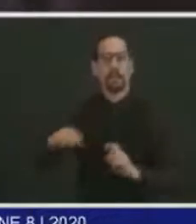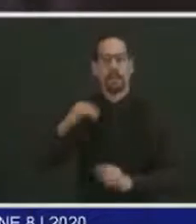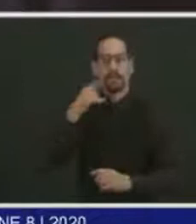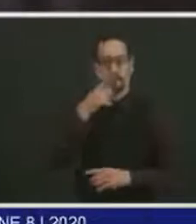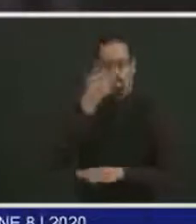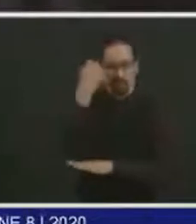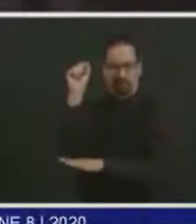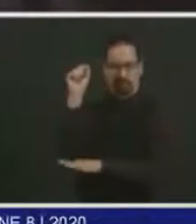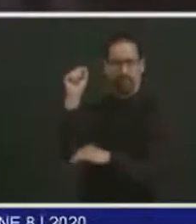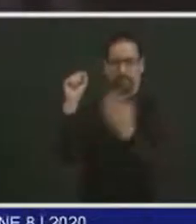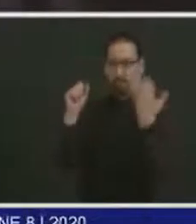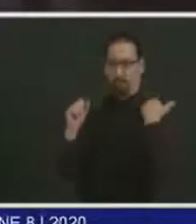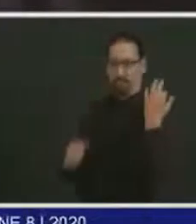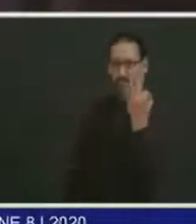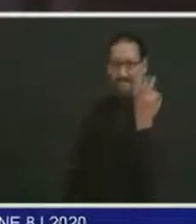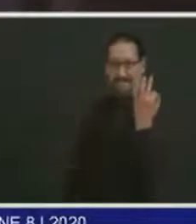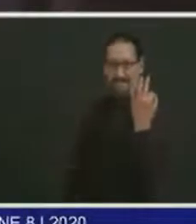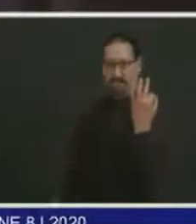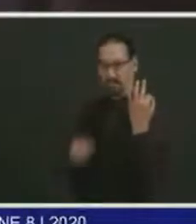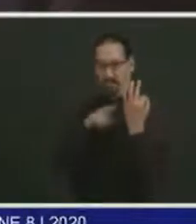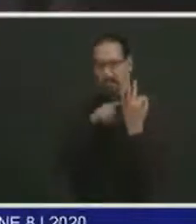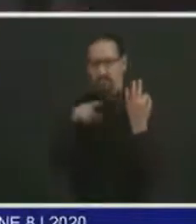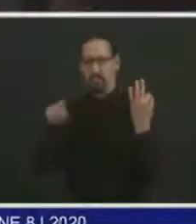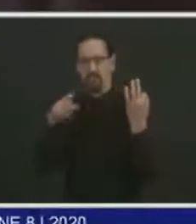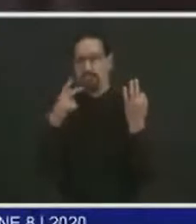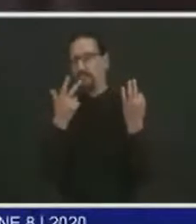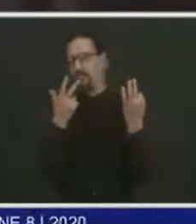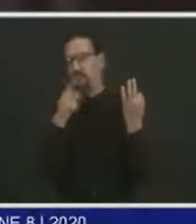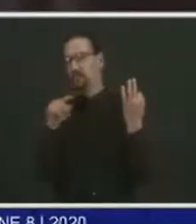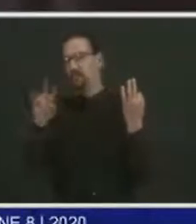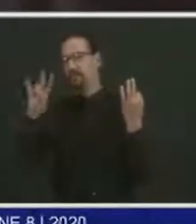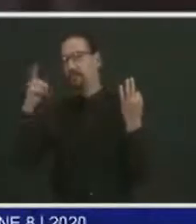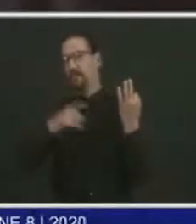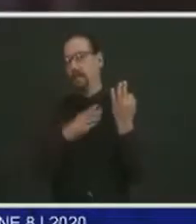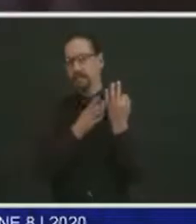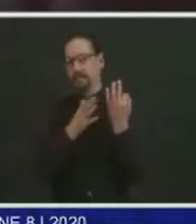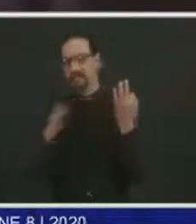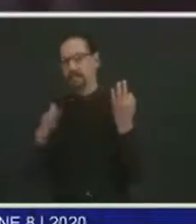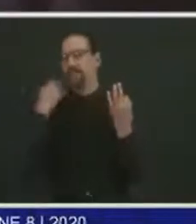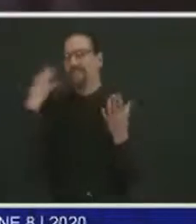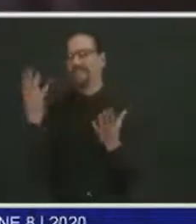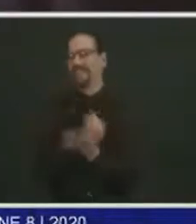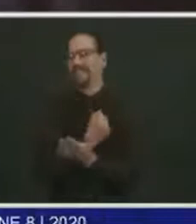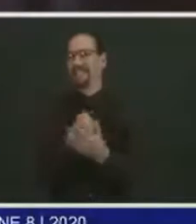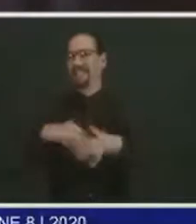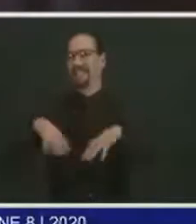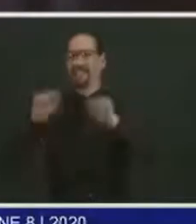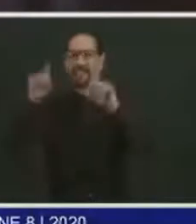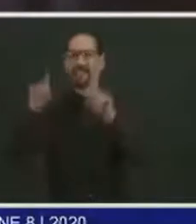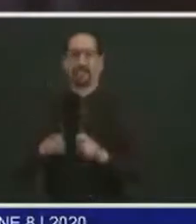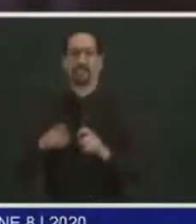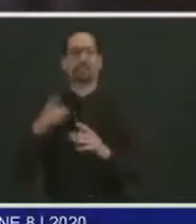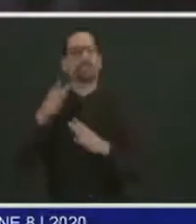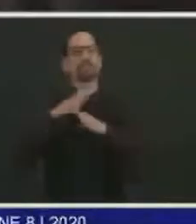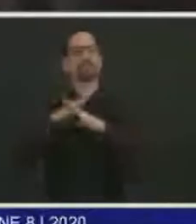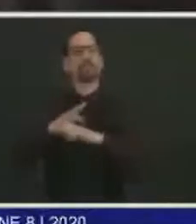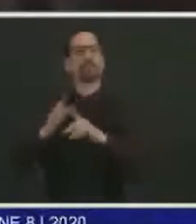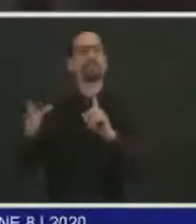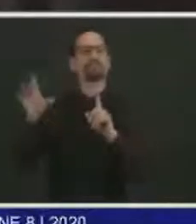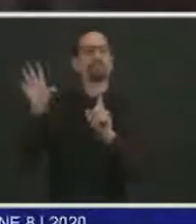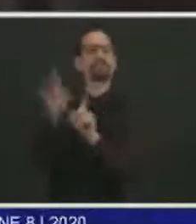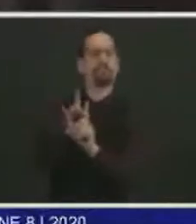Thursday, go online, schedule yourself a test. It's better to be safe than sorry. So with that, I will turn it over to Dr.